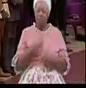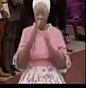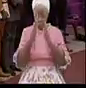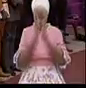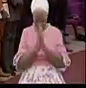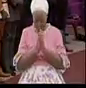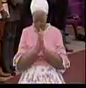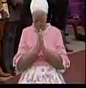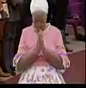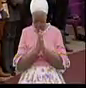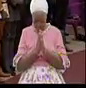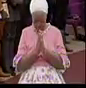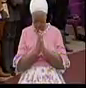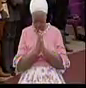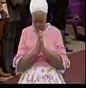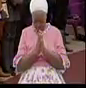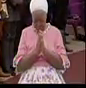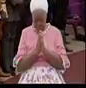pray.